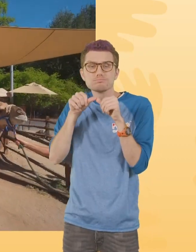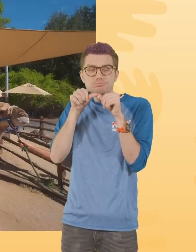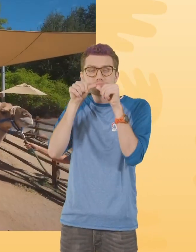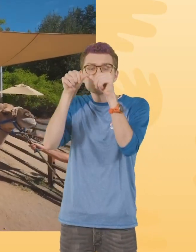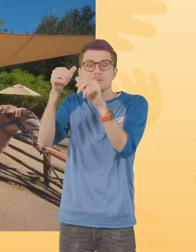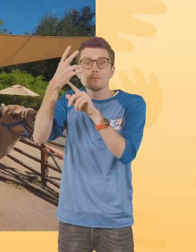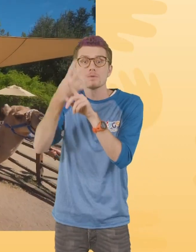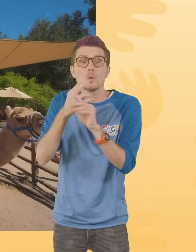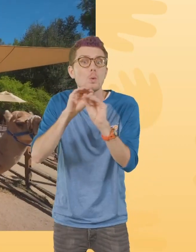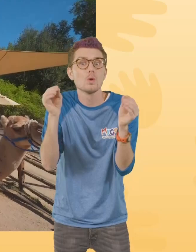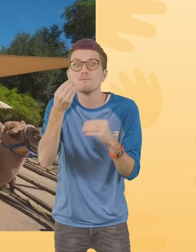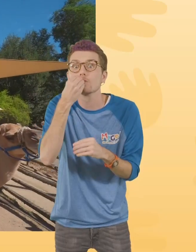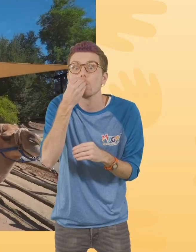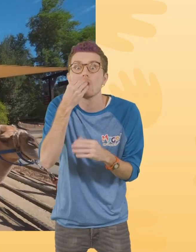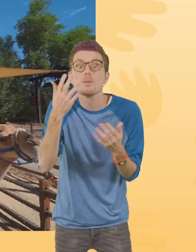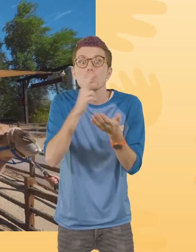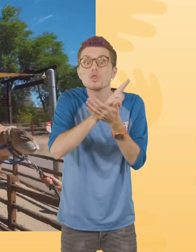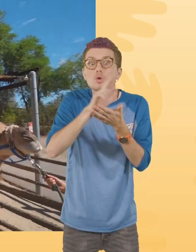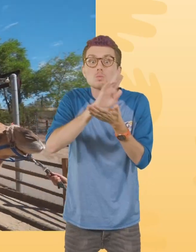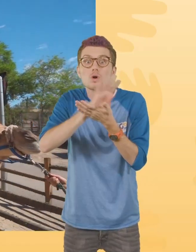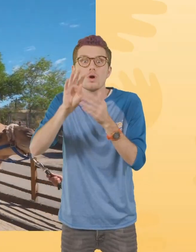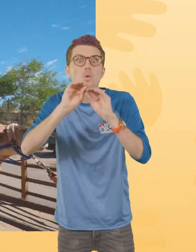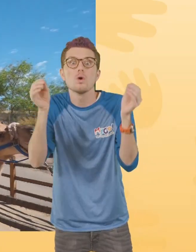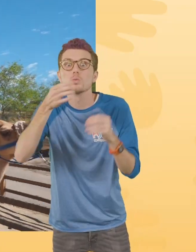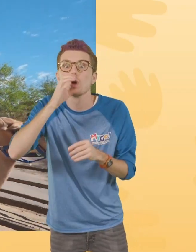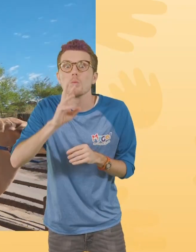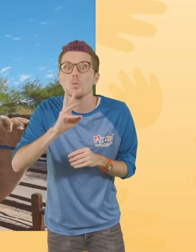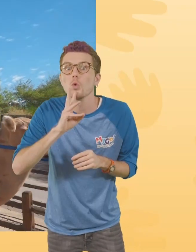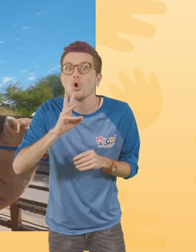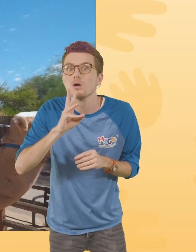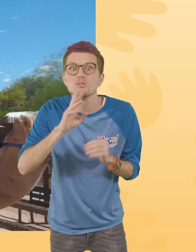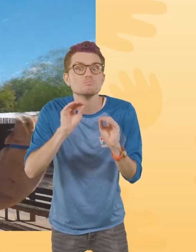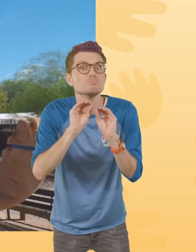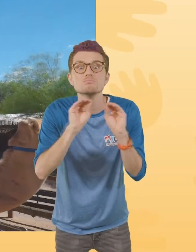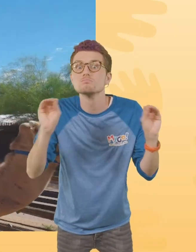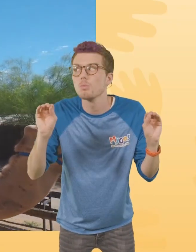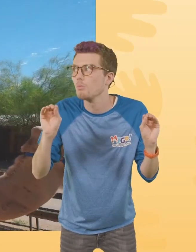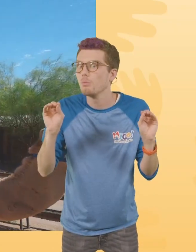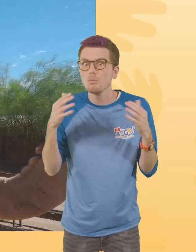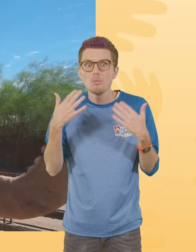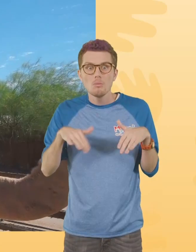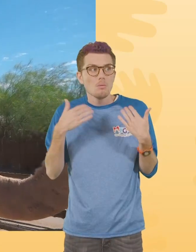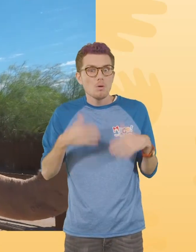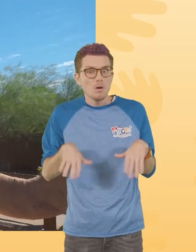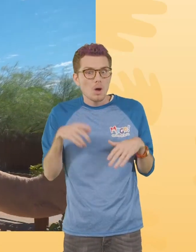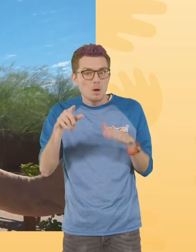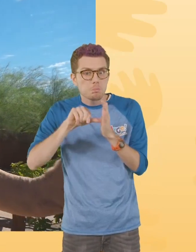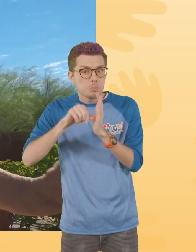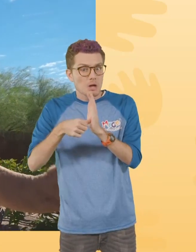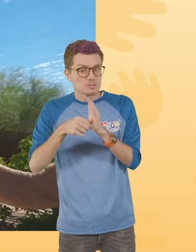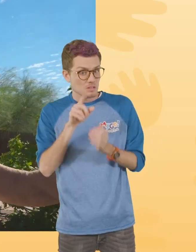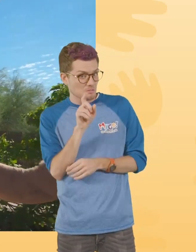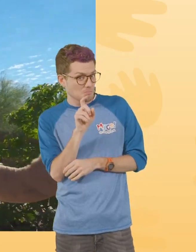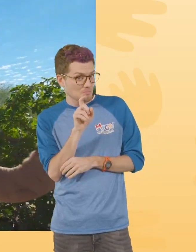about 7 months without eating food, or 3 to 4 weeks without drinking any water. That's